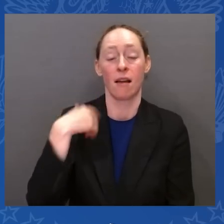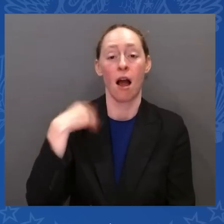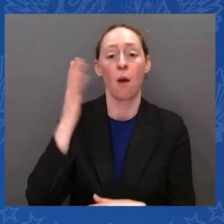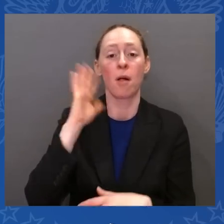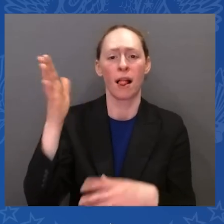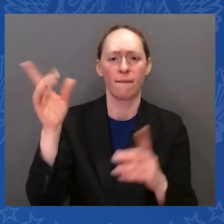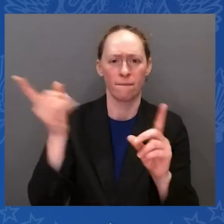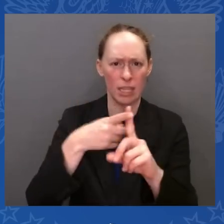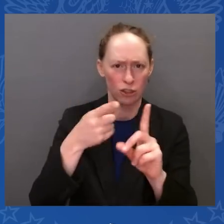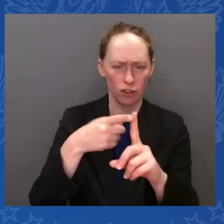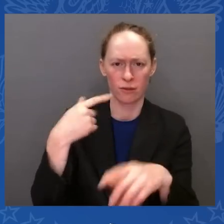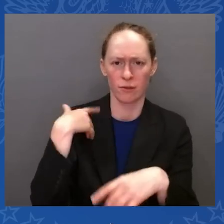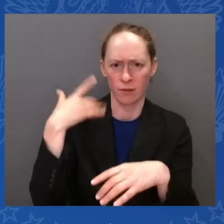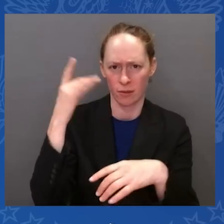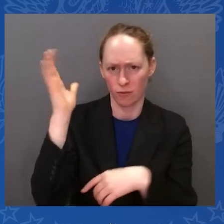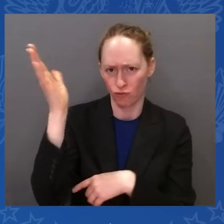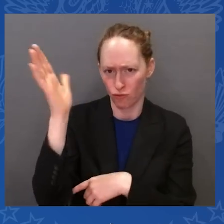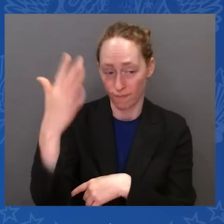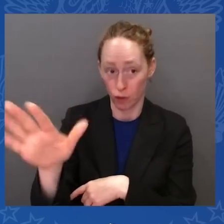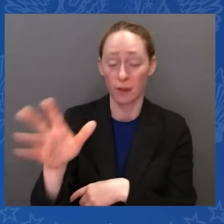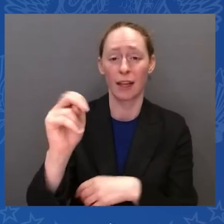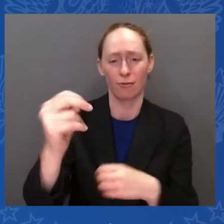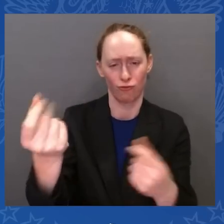by now. I assume we're going around other questions.